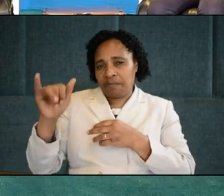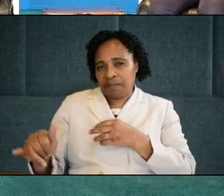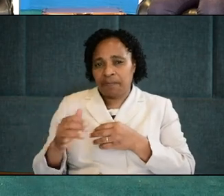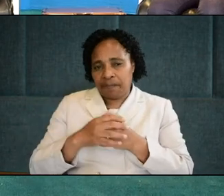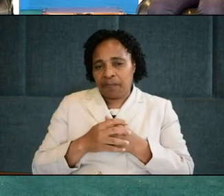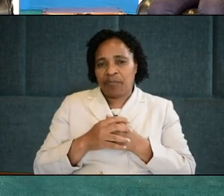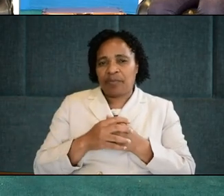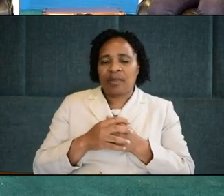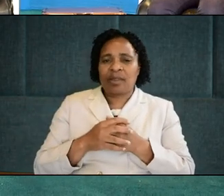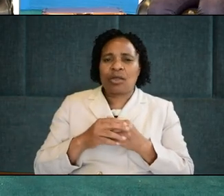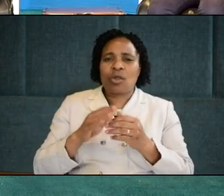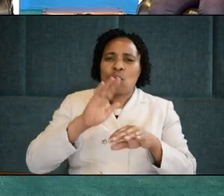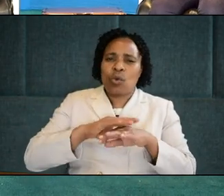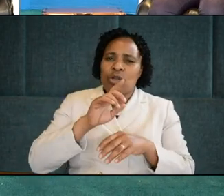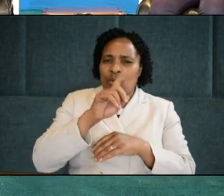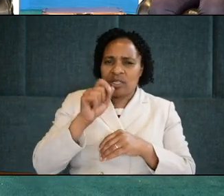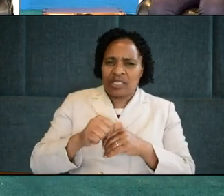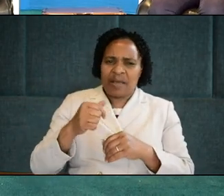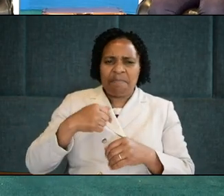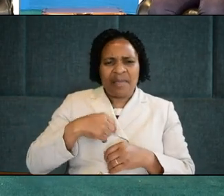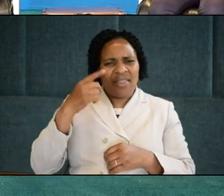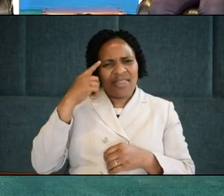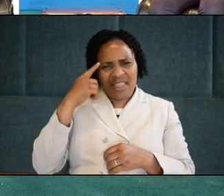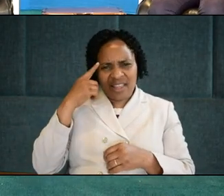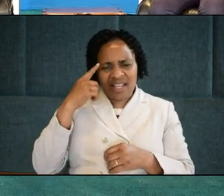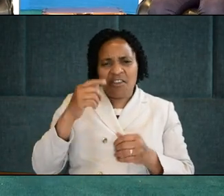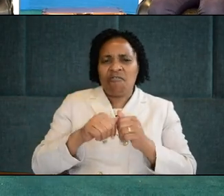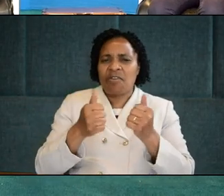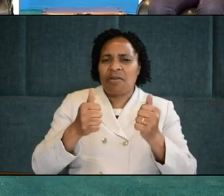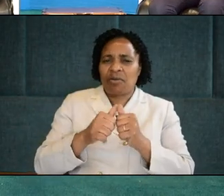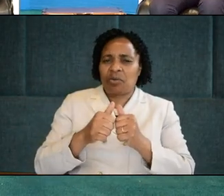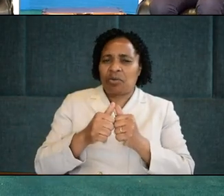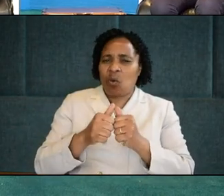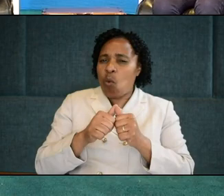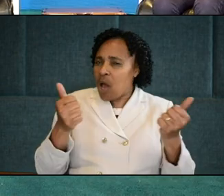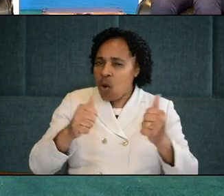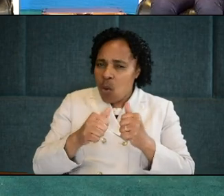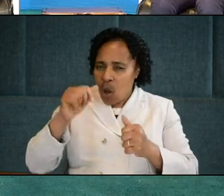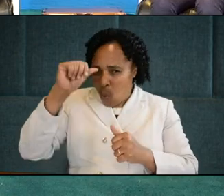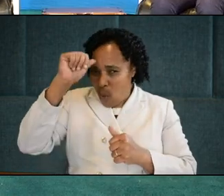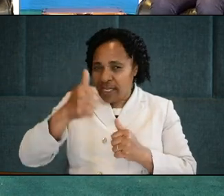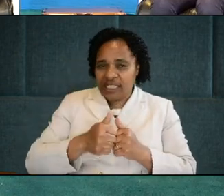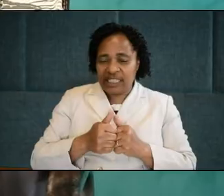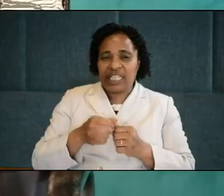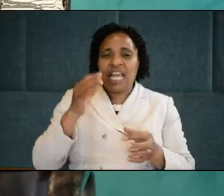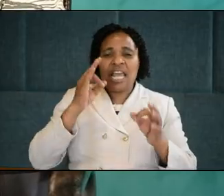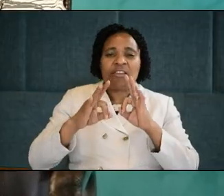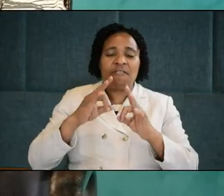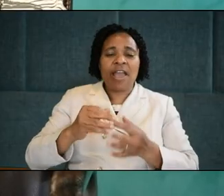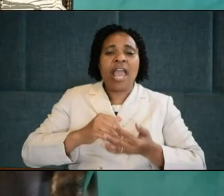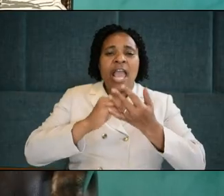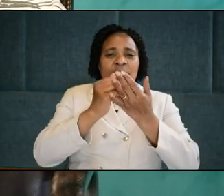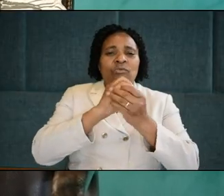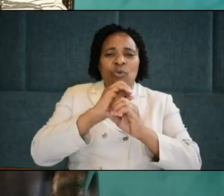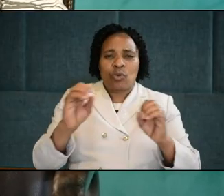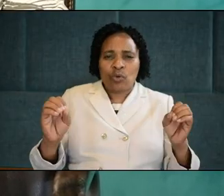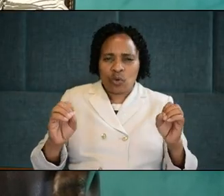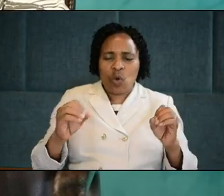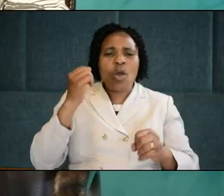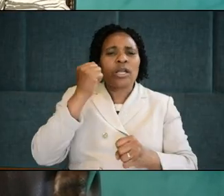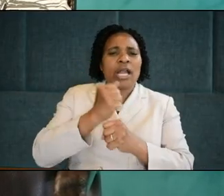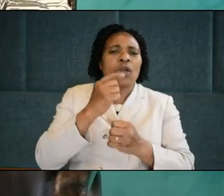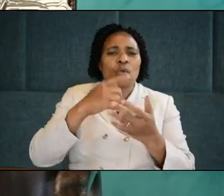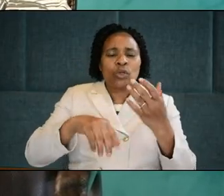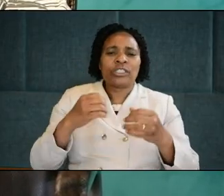Okay, good question. I think she was actually very wise, because if she had not helped them, if she had not done what